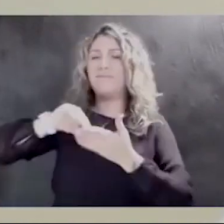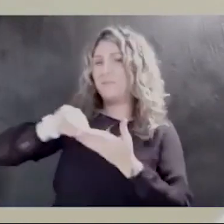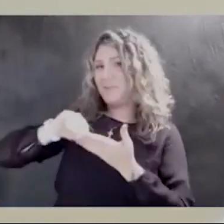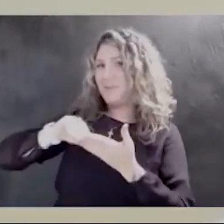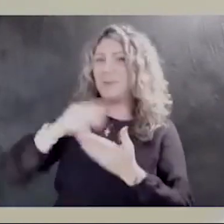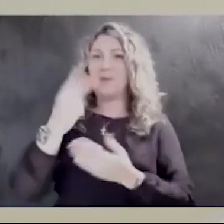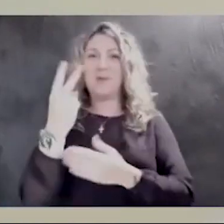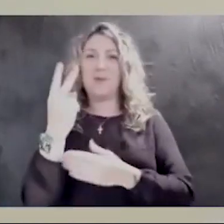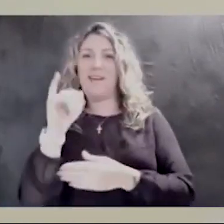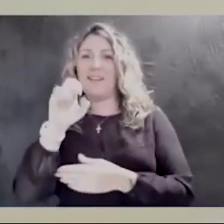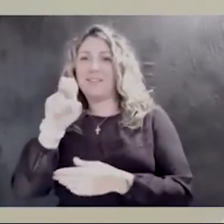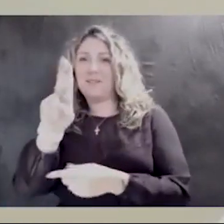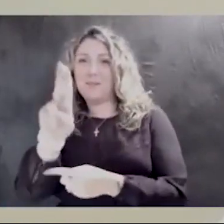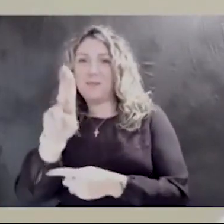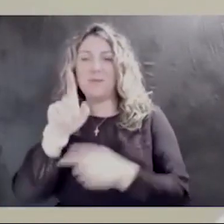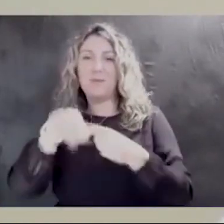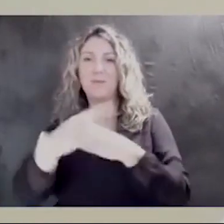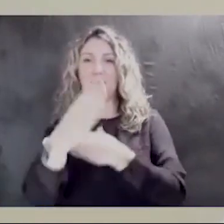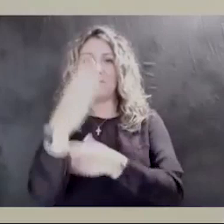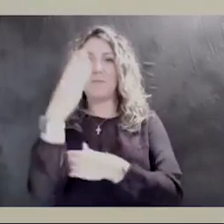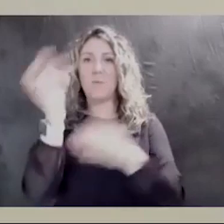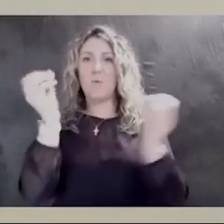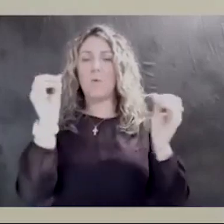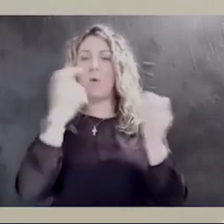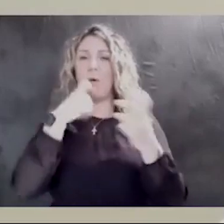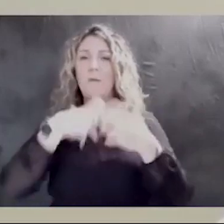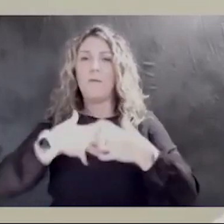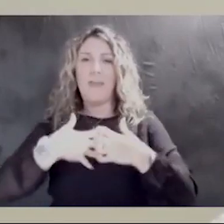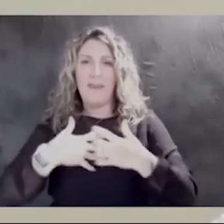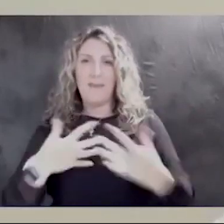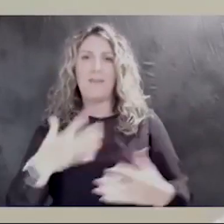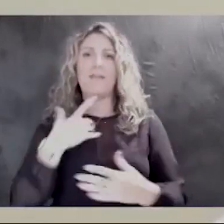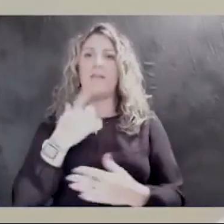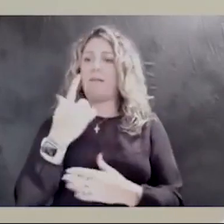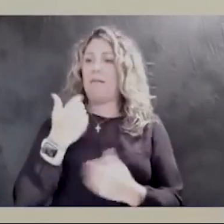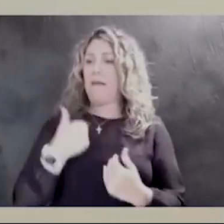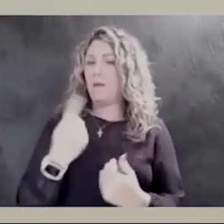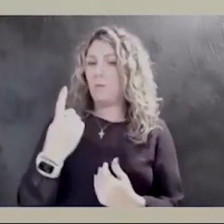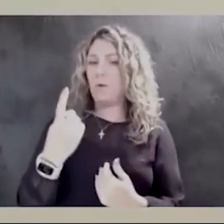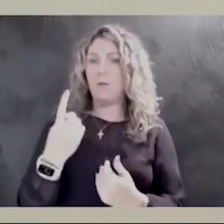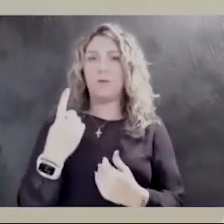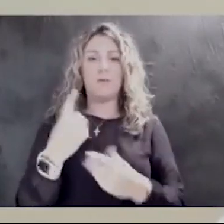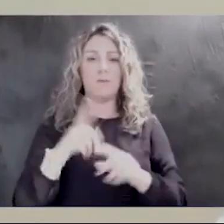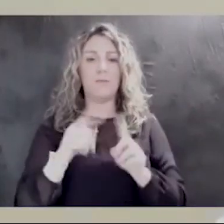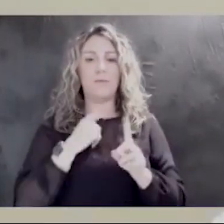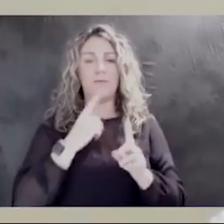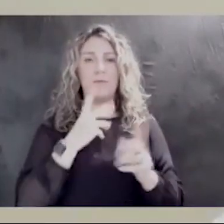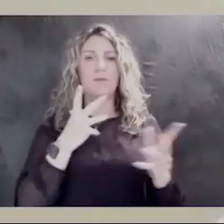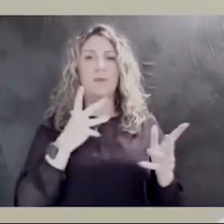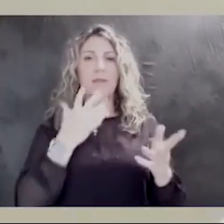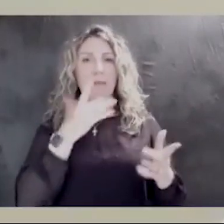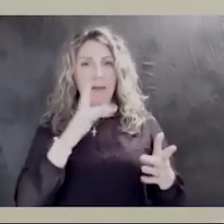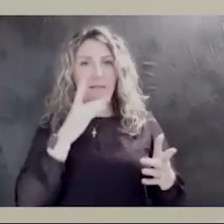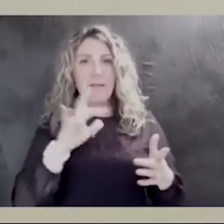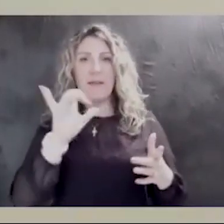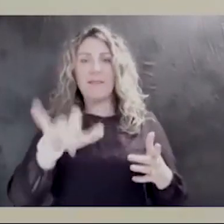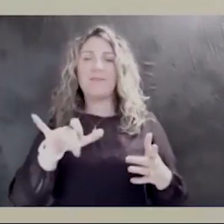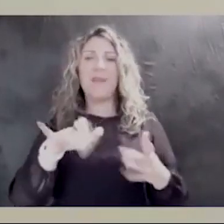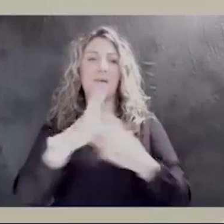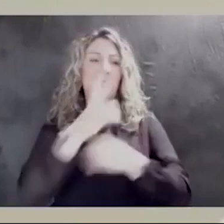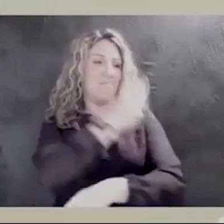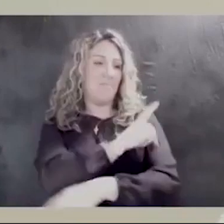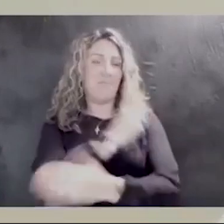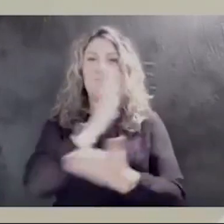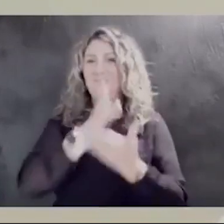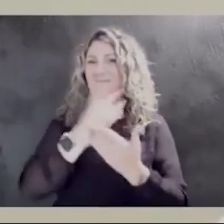ICU. As of this morning, we don't have any on ventilators. We did have one, but fortunately we were able to get that patient off the ventilator.